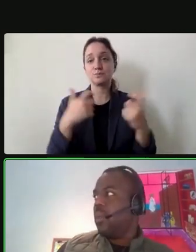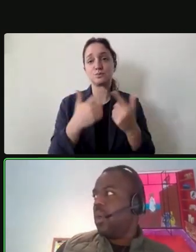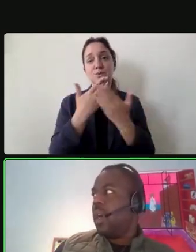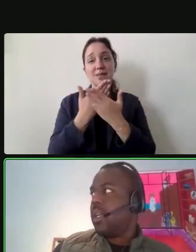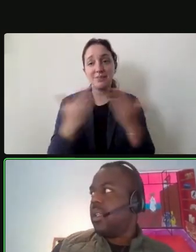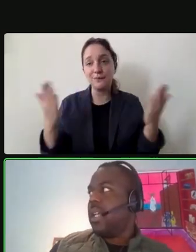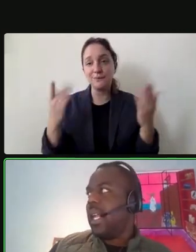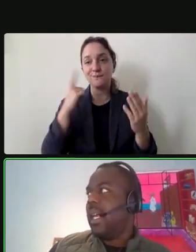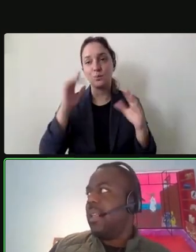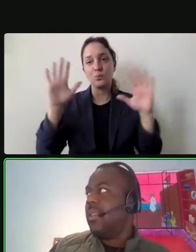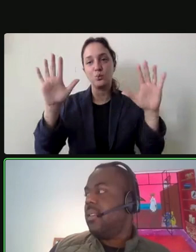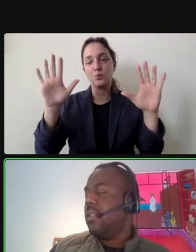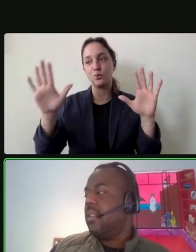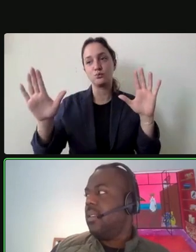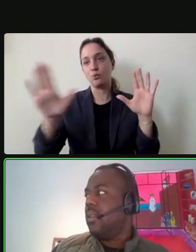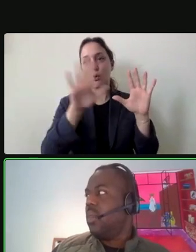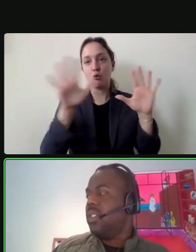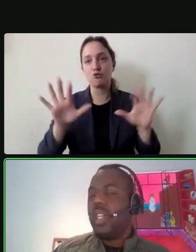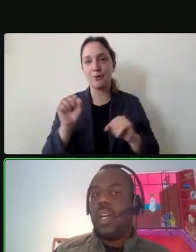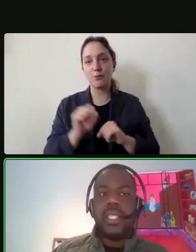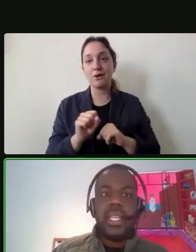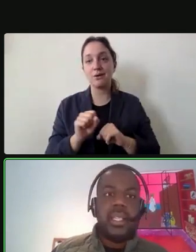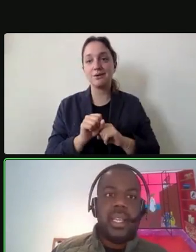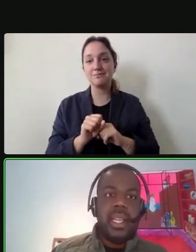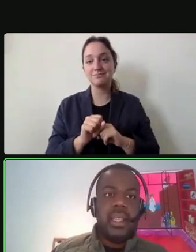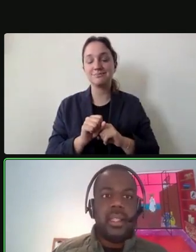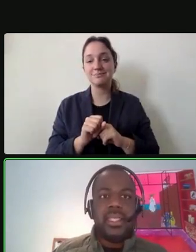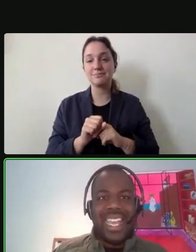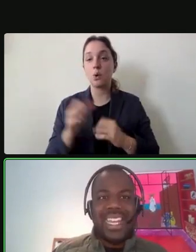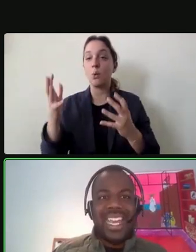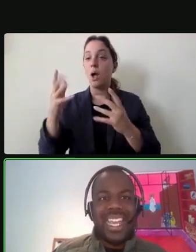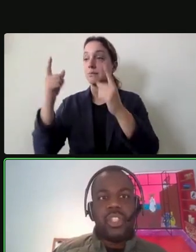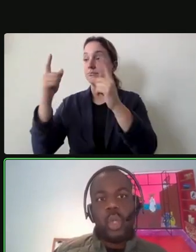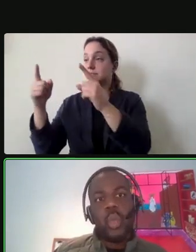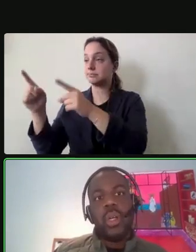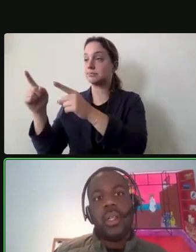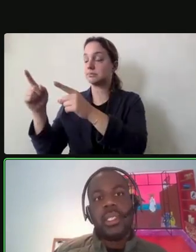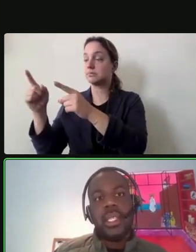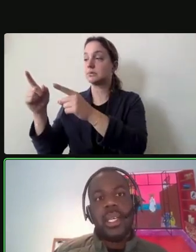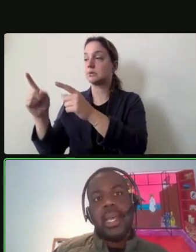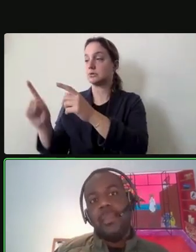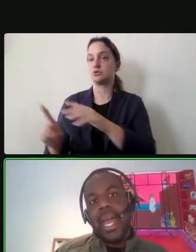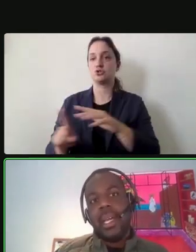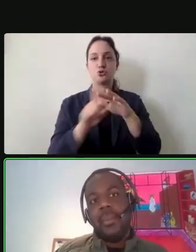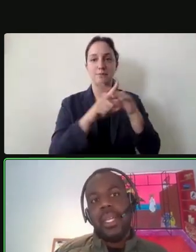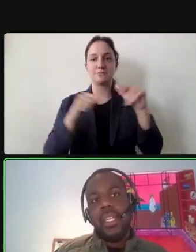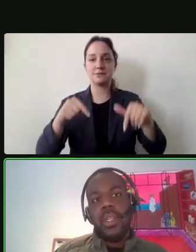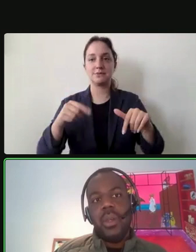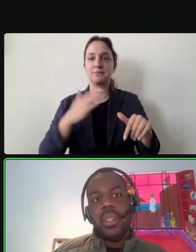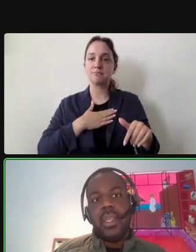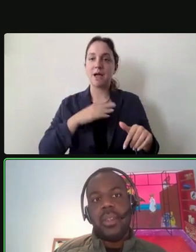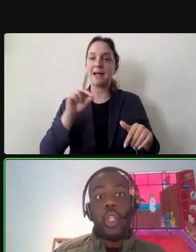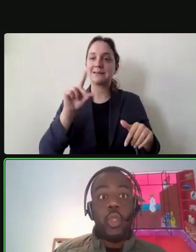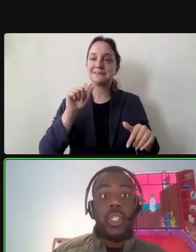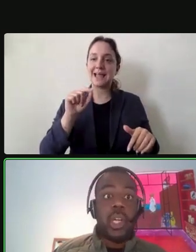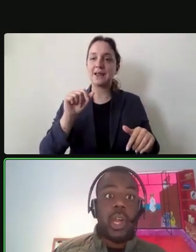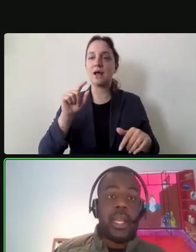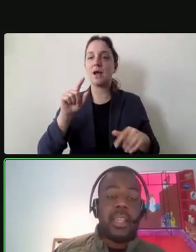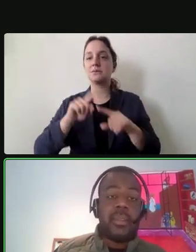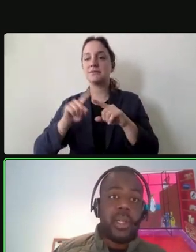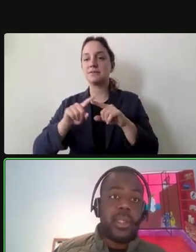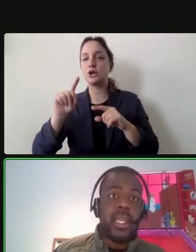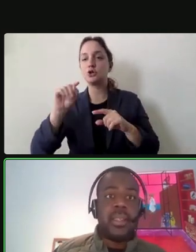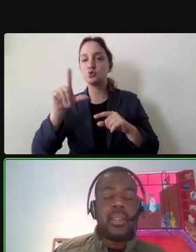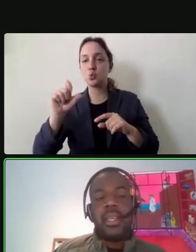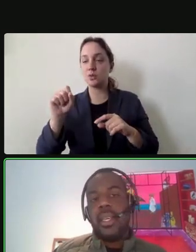great work that has resulted in the data and tools that my company uses to